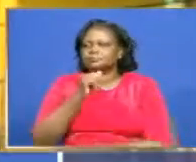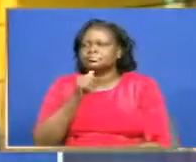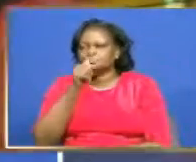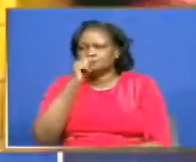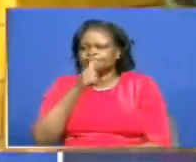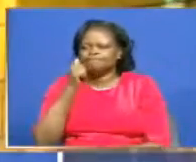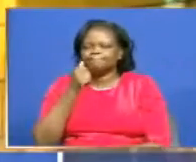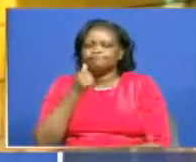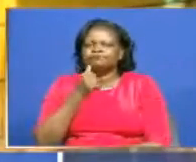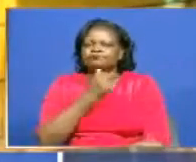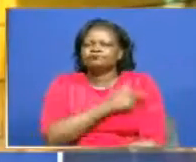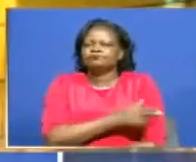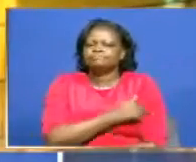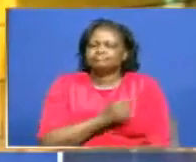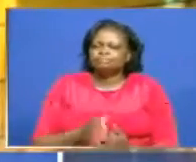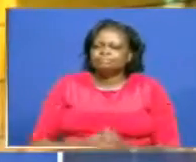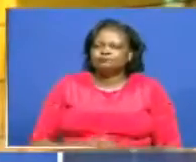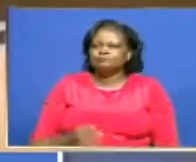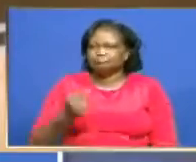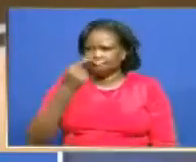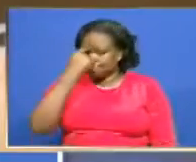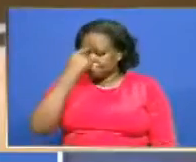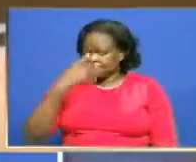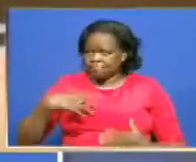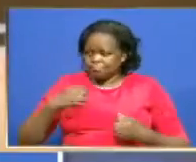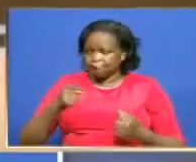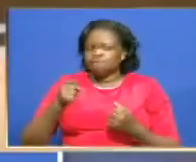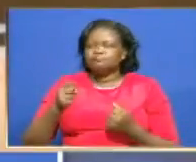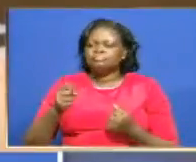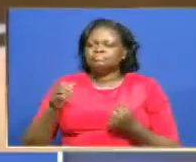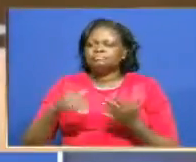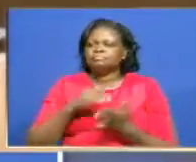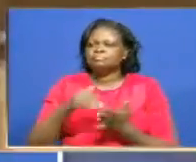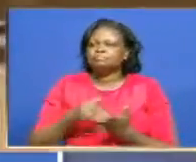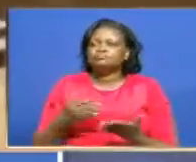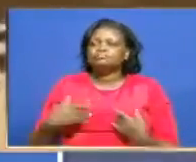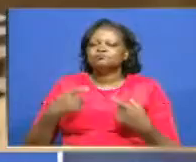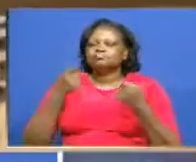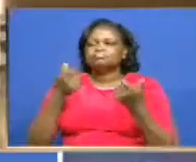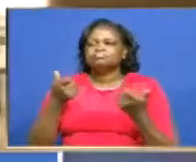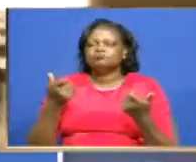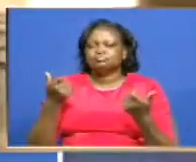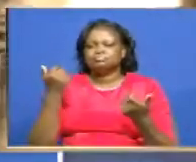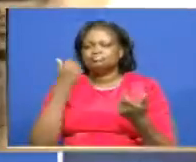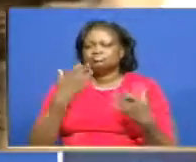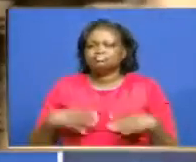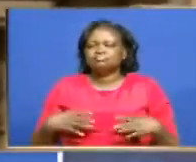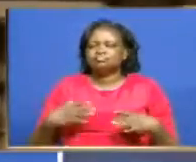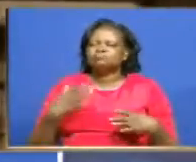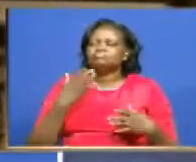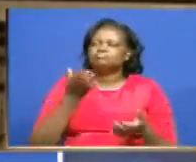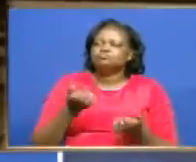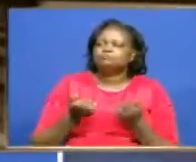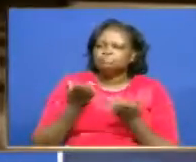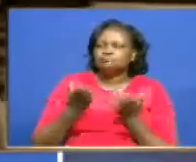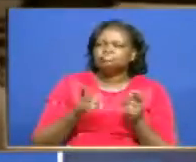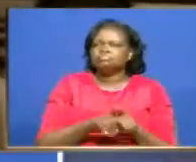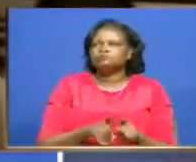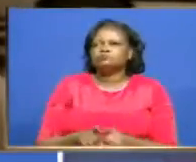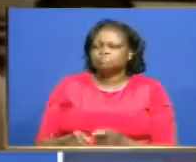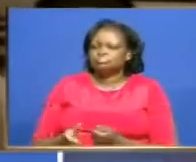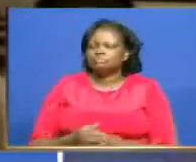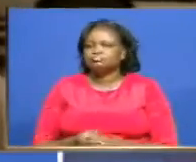At the Ngara Health Center in Nairobi County, only a handful of patients are spotted seeking services, with reception halls